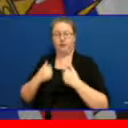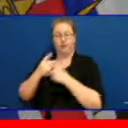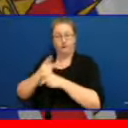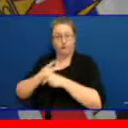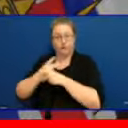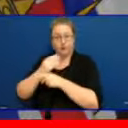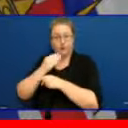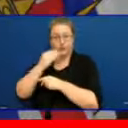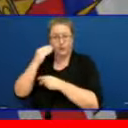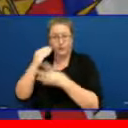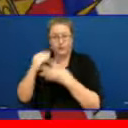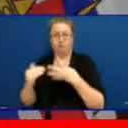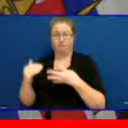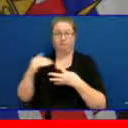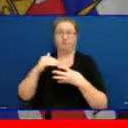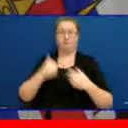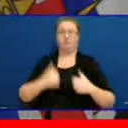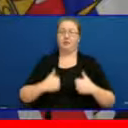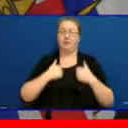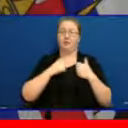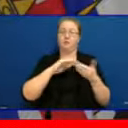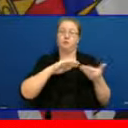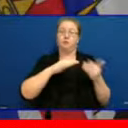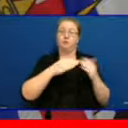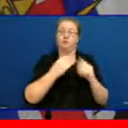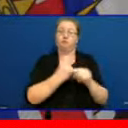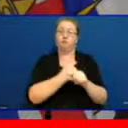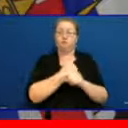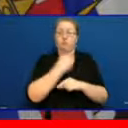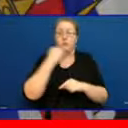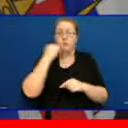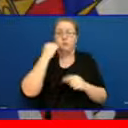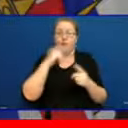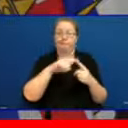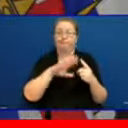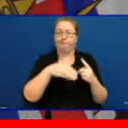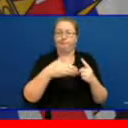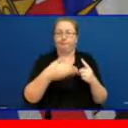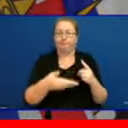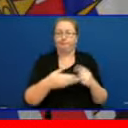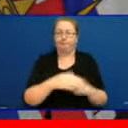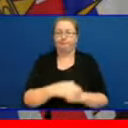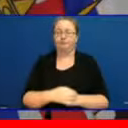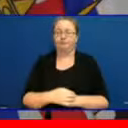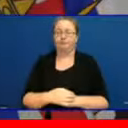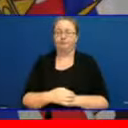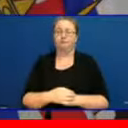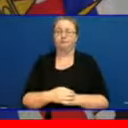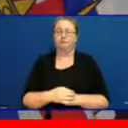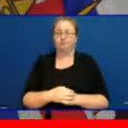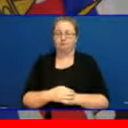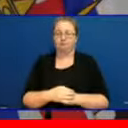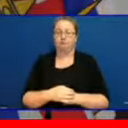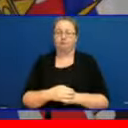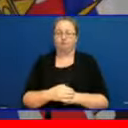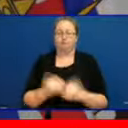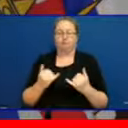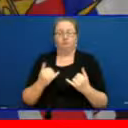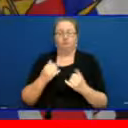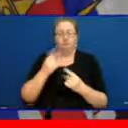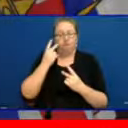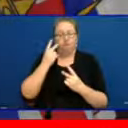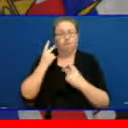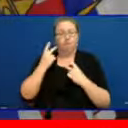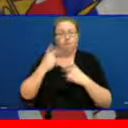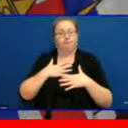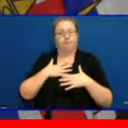elderly person from the community. As always, when we think about remembrance and we think about the challenges